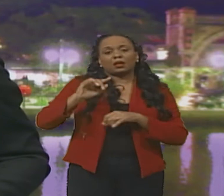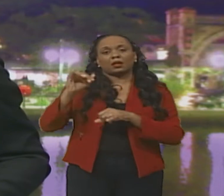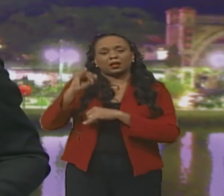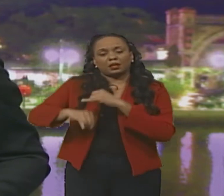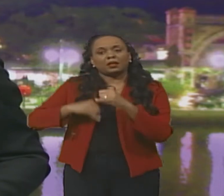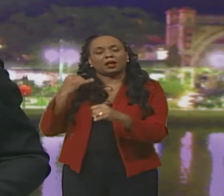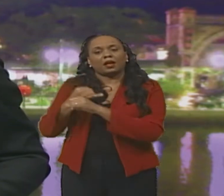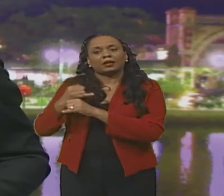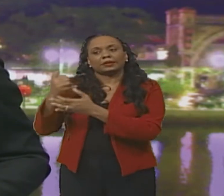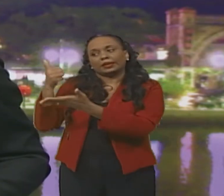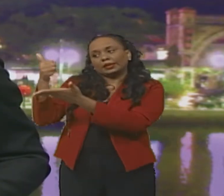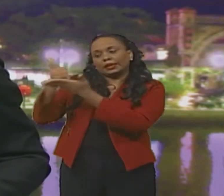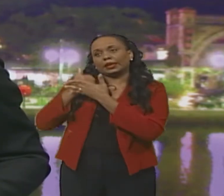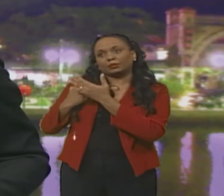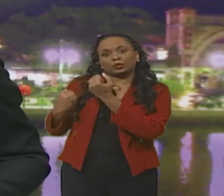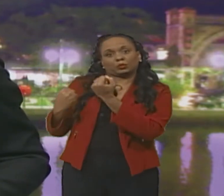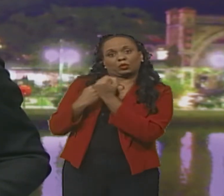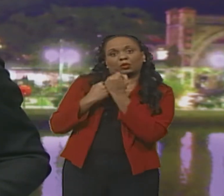international action.